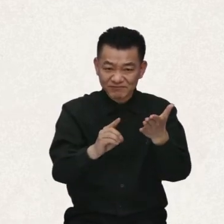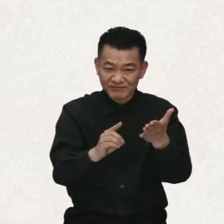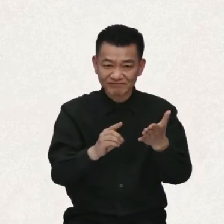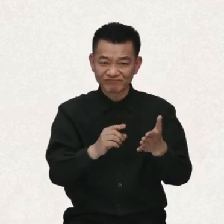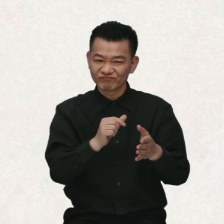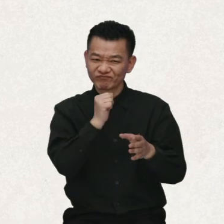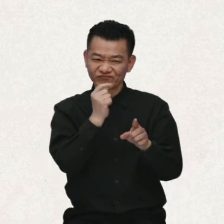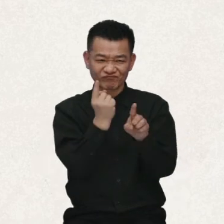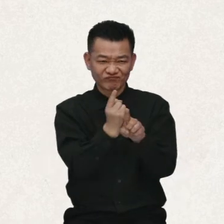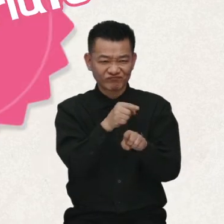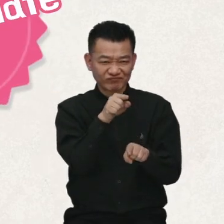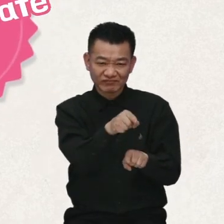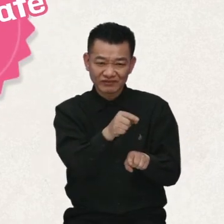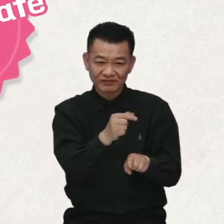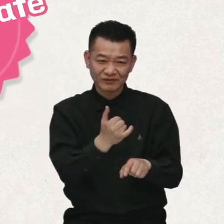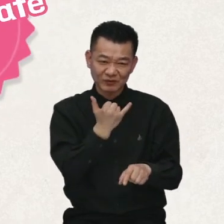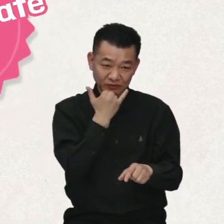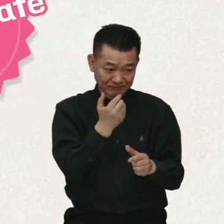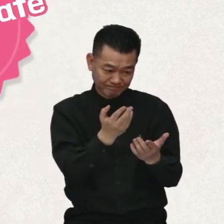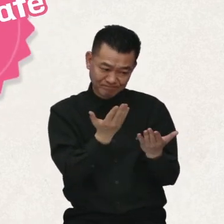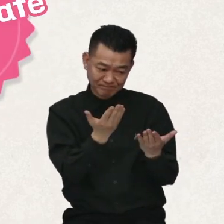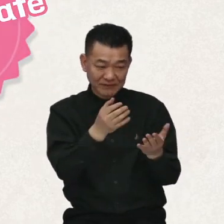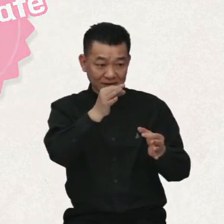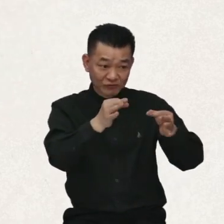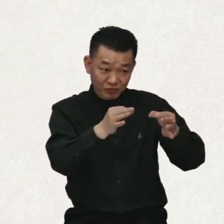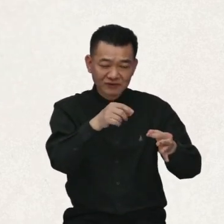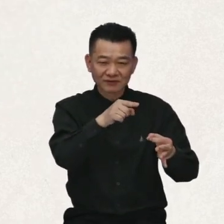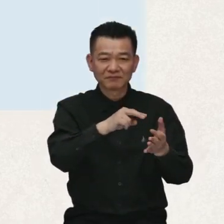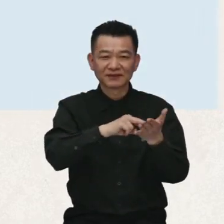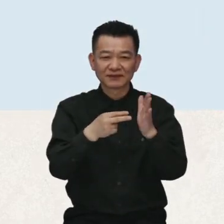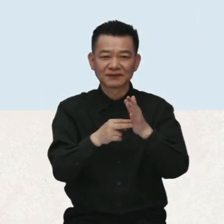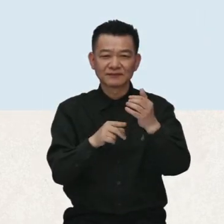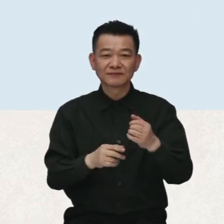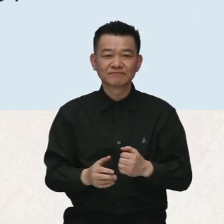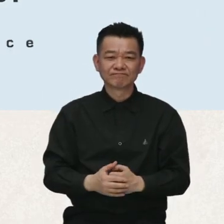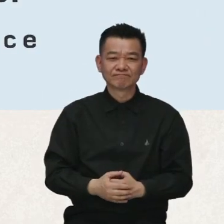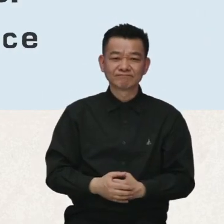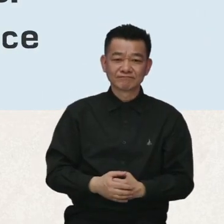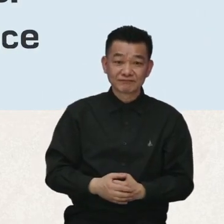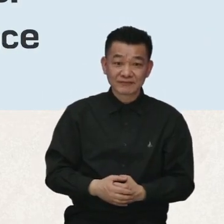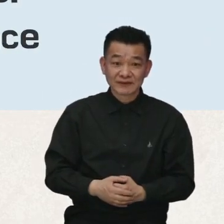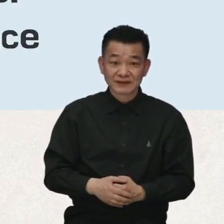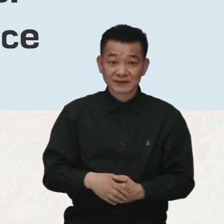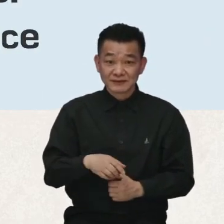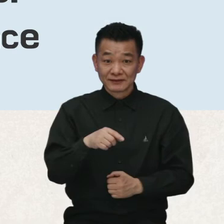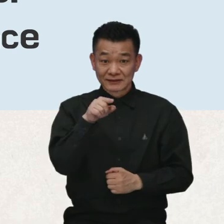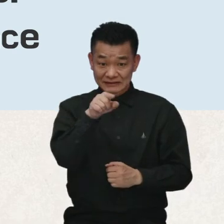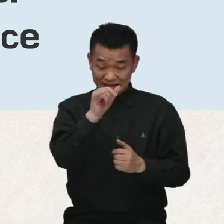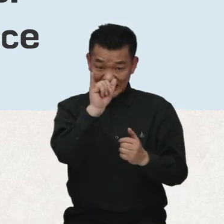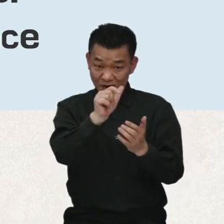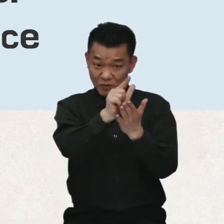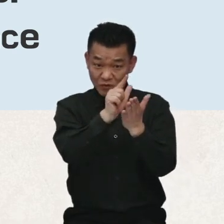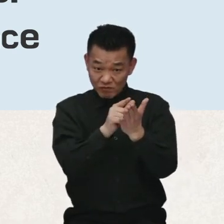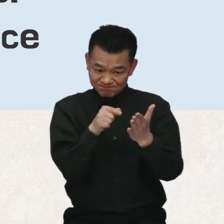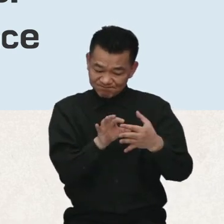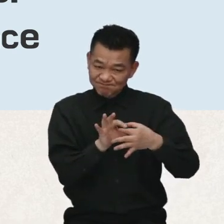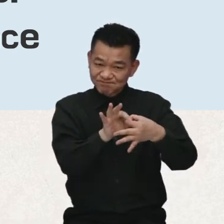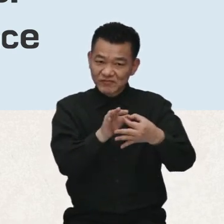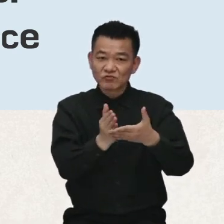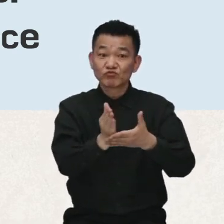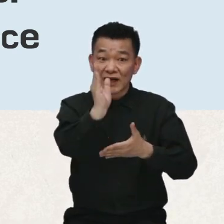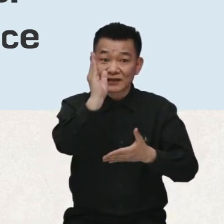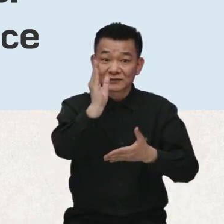unreasonable, discriminative, and inappropriate. Persons with disabilities have the right to the protection of the law